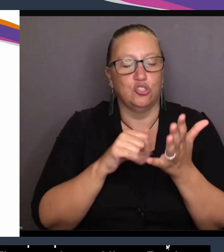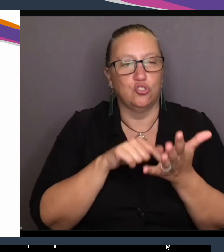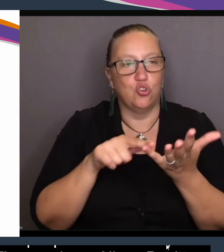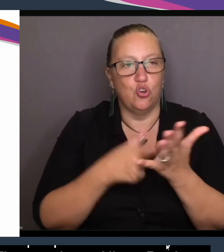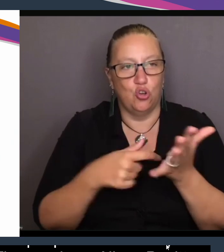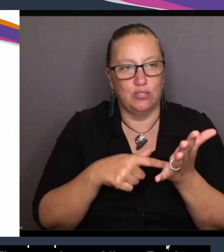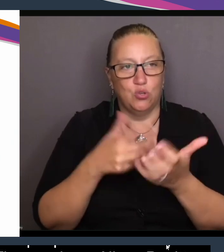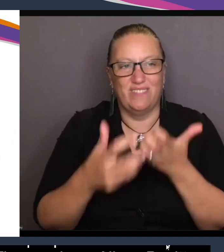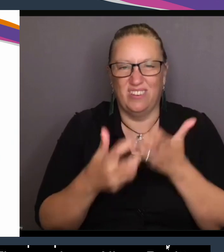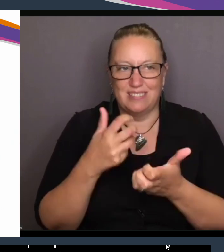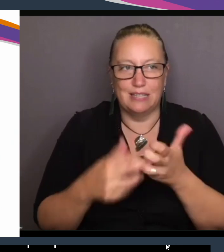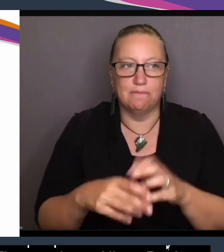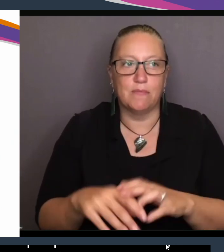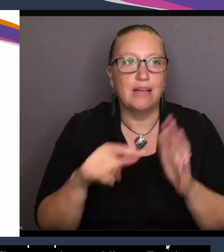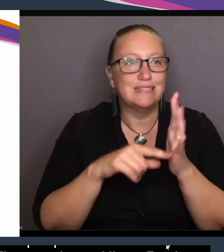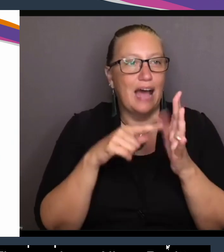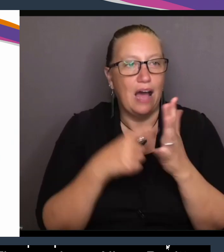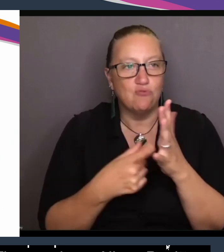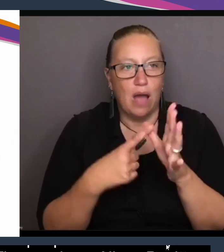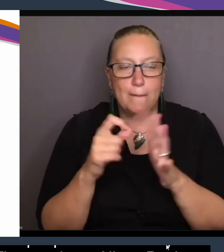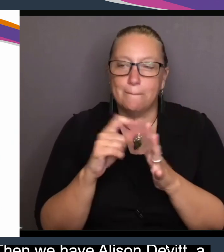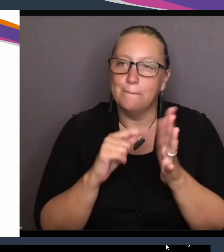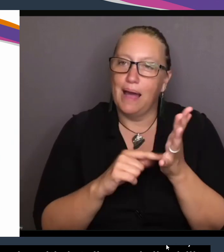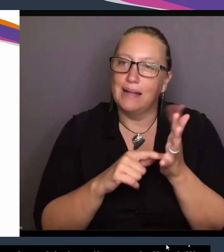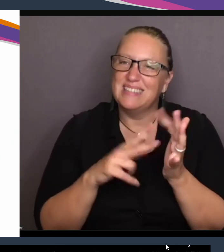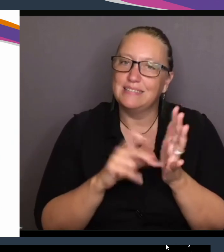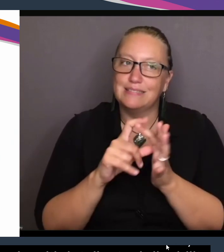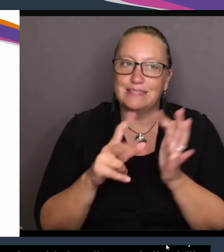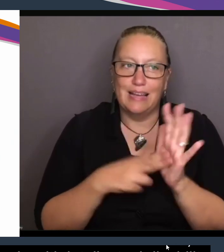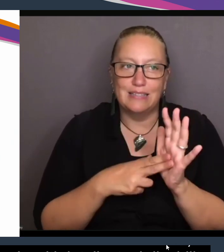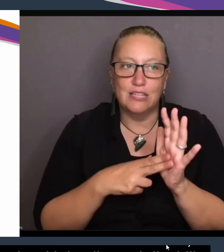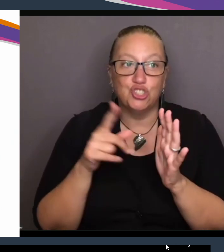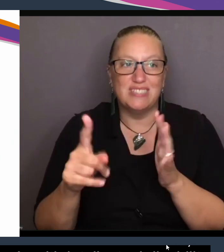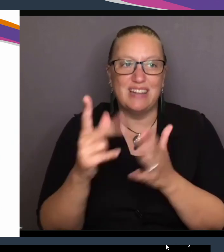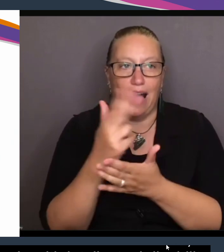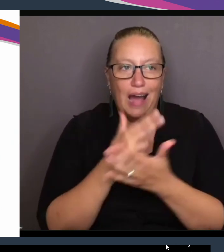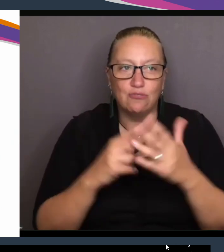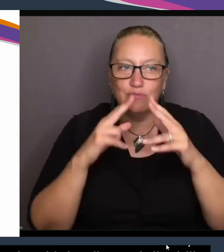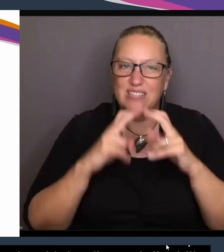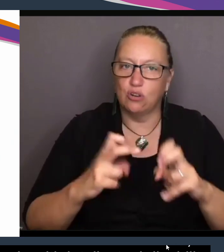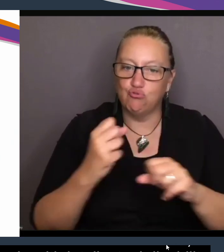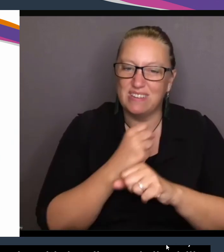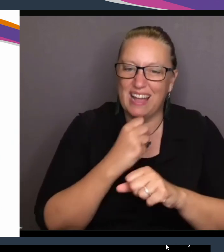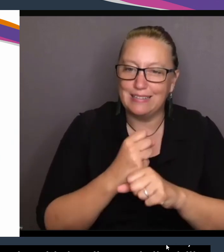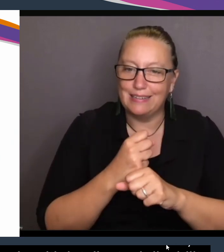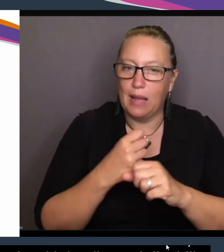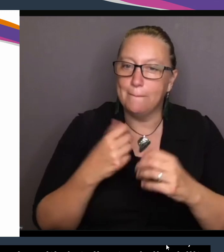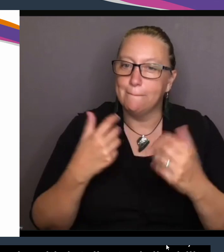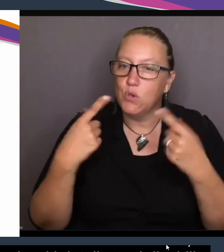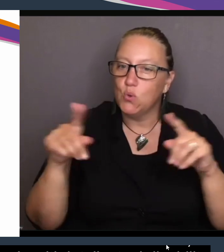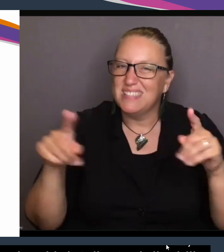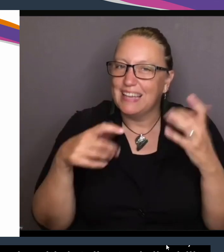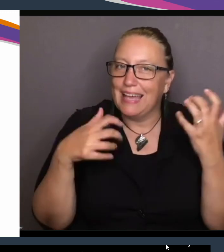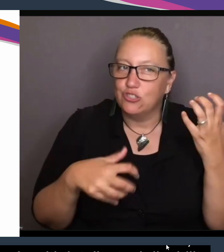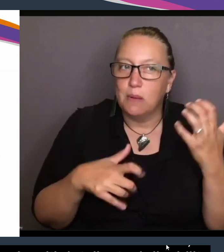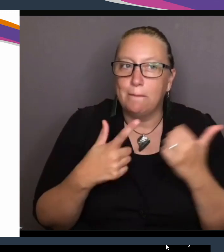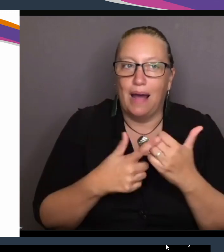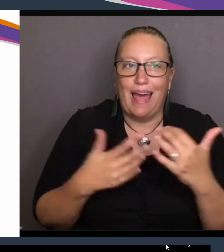an artist researcher creating accessible tactile musical instruments at the Queensland